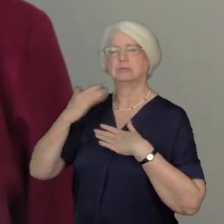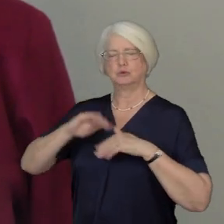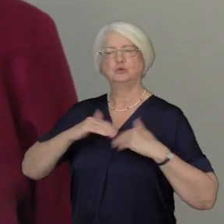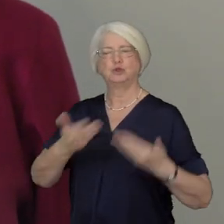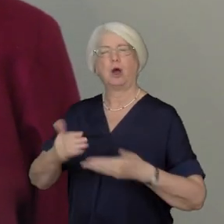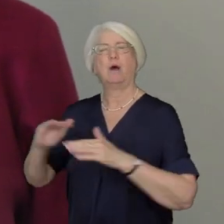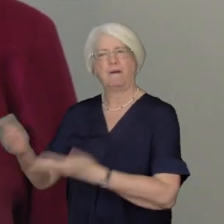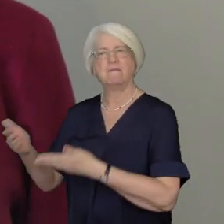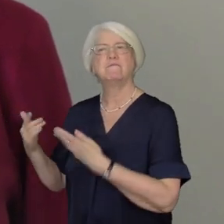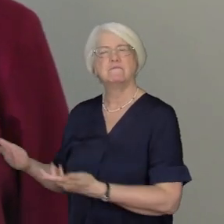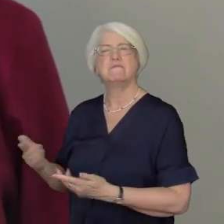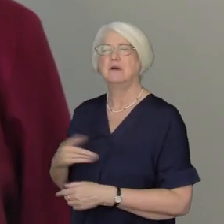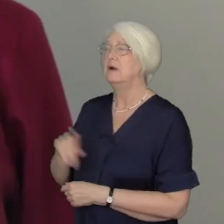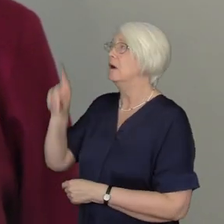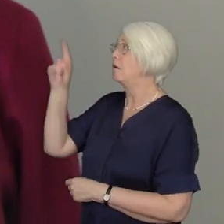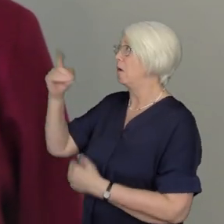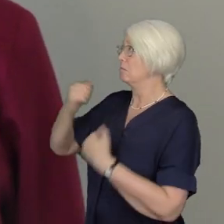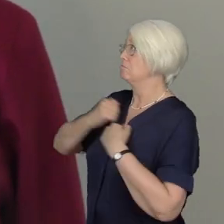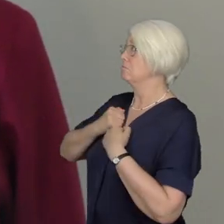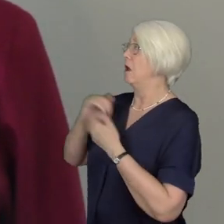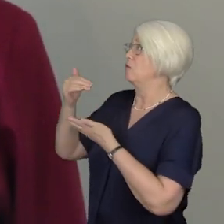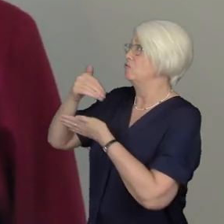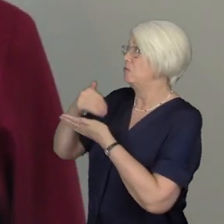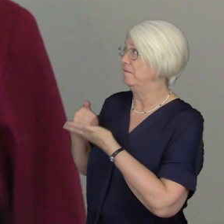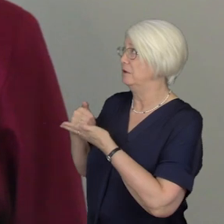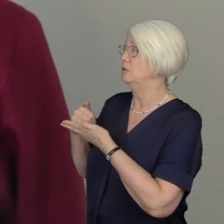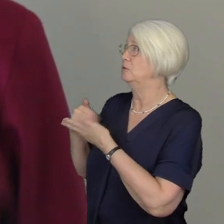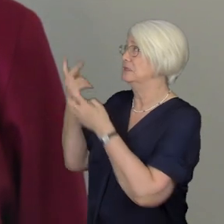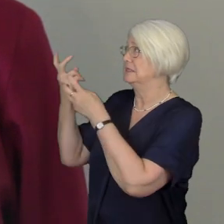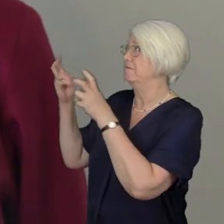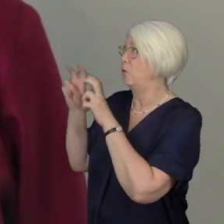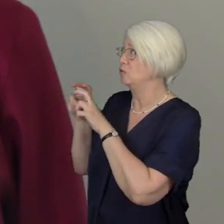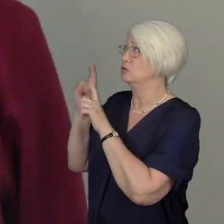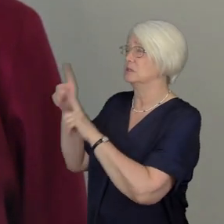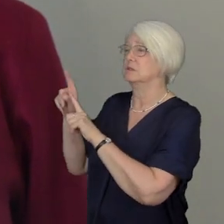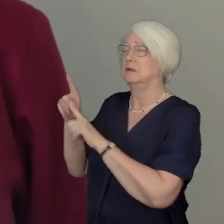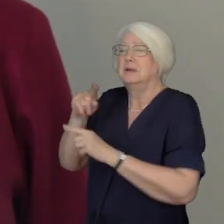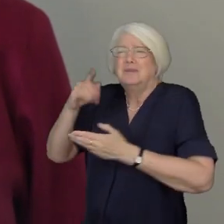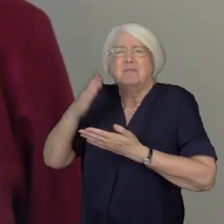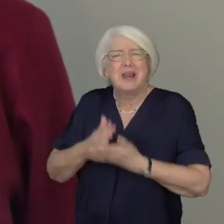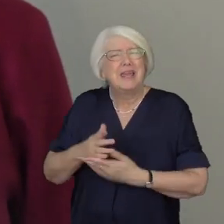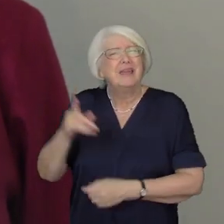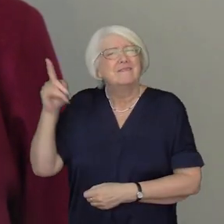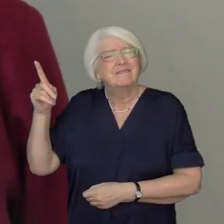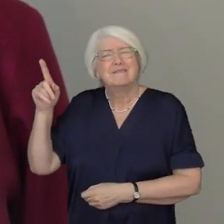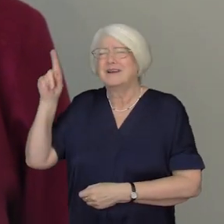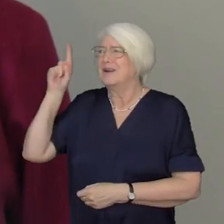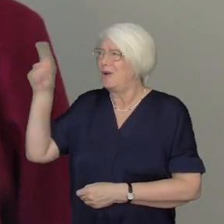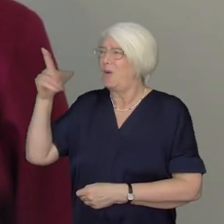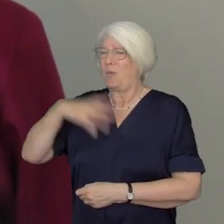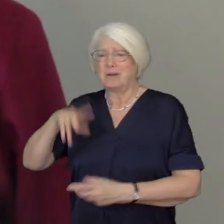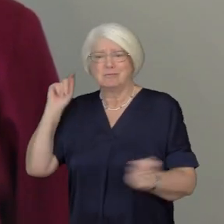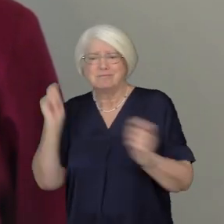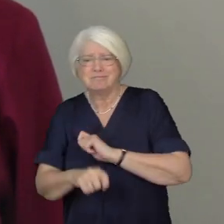of our psalm, was her refuge and fortress to save. She believed that God wanted to change